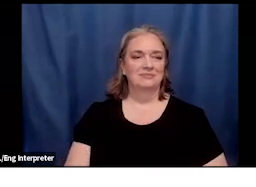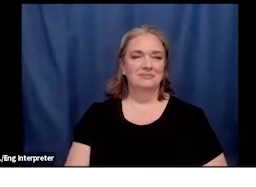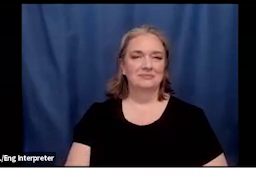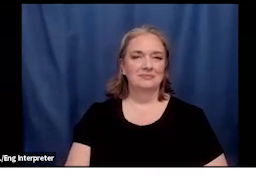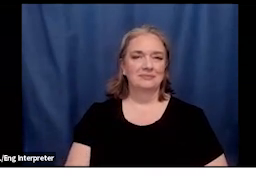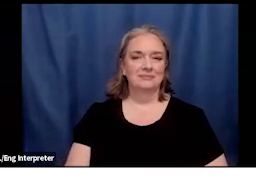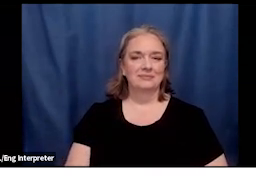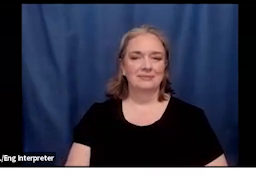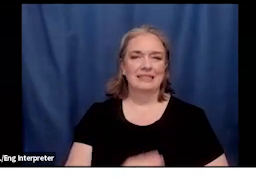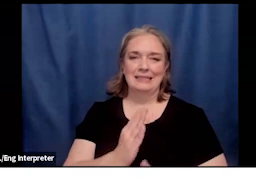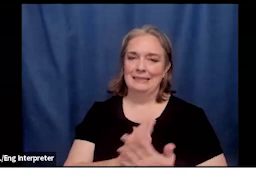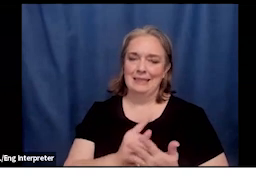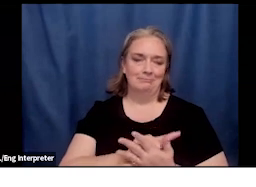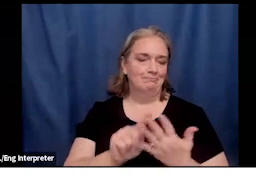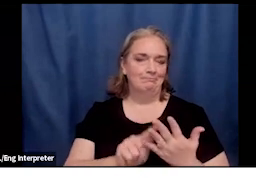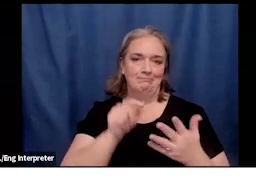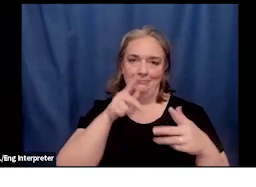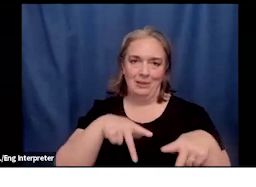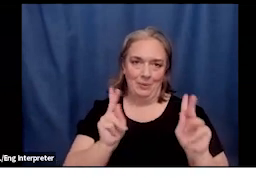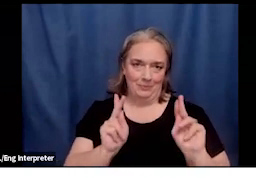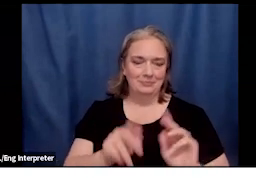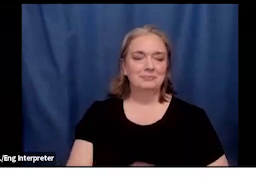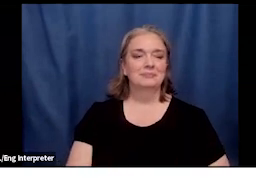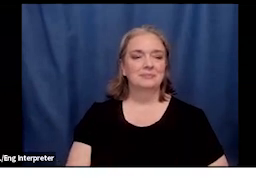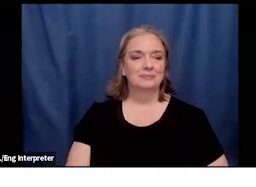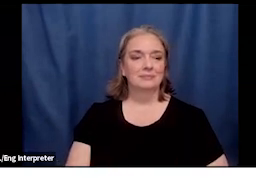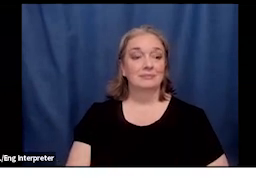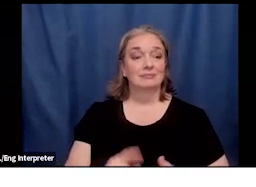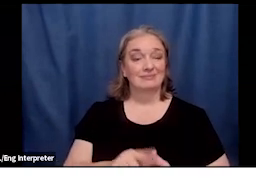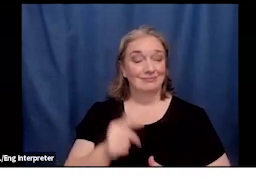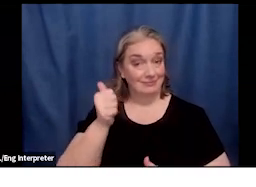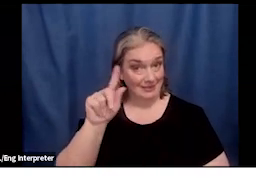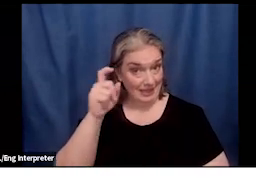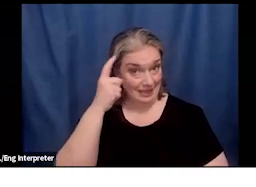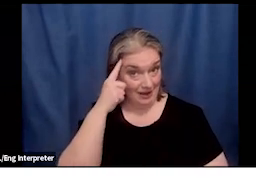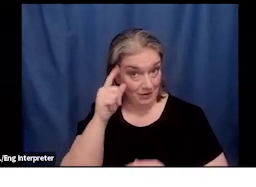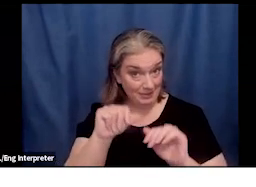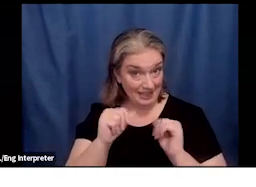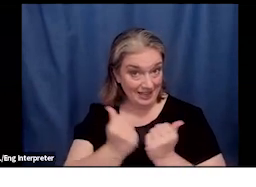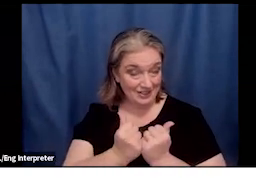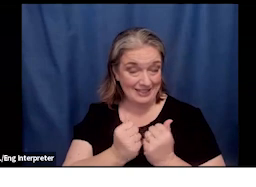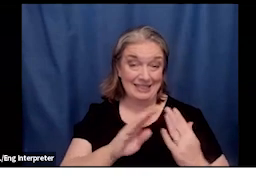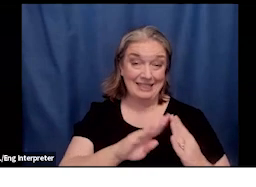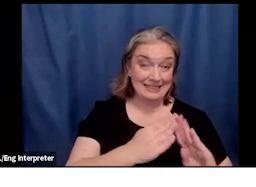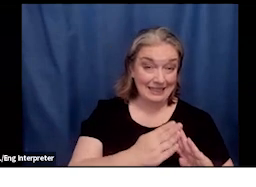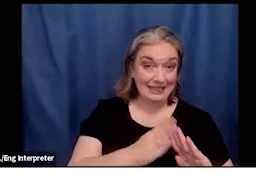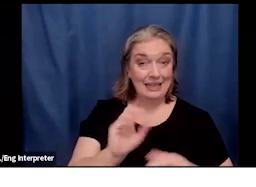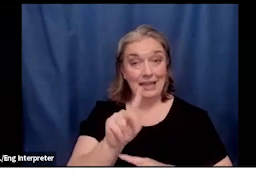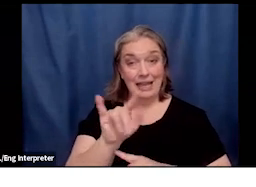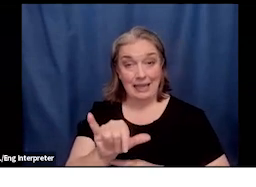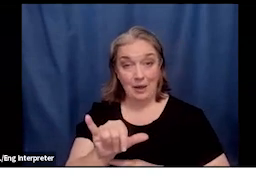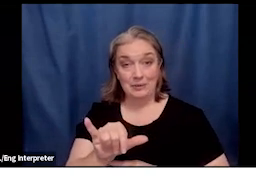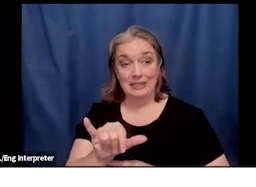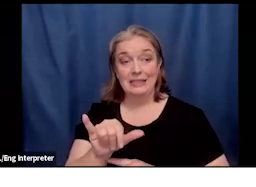that are no-goes. So first, if you are a government agency at the city, county, or state level. Now,